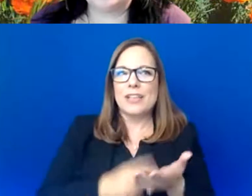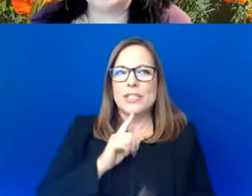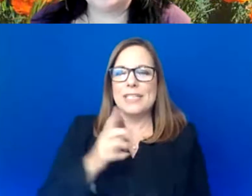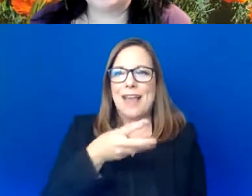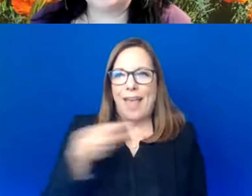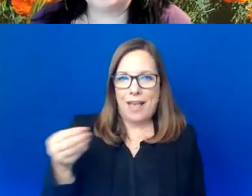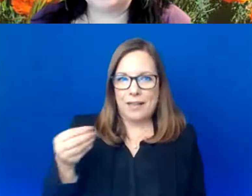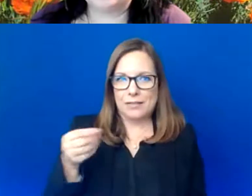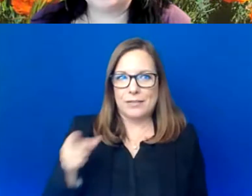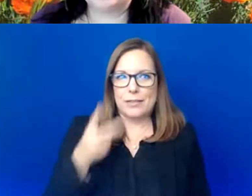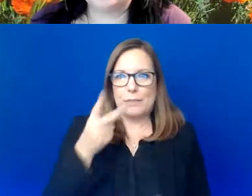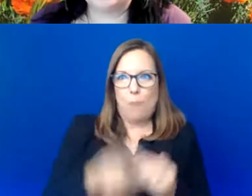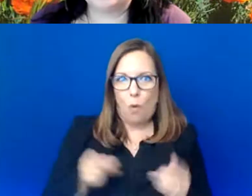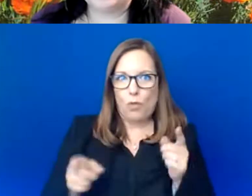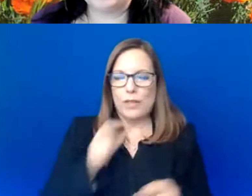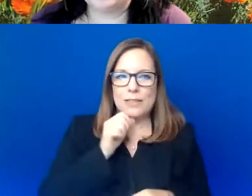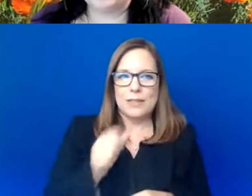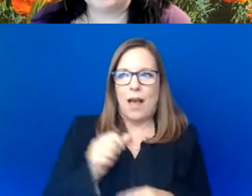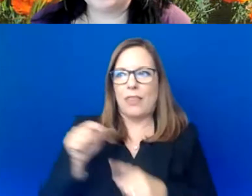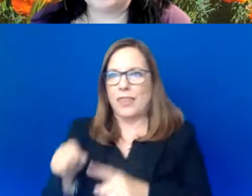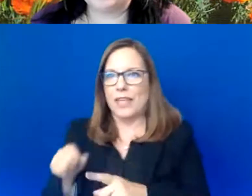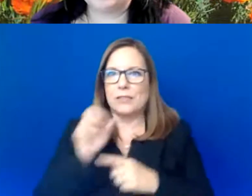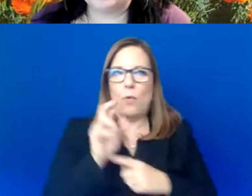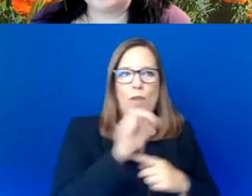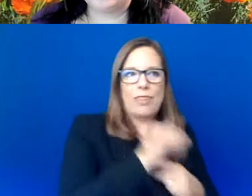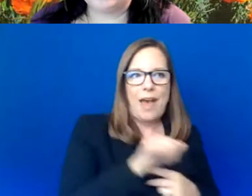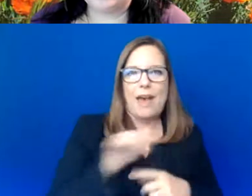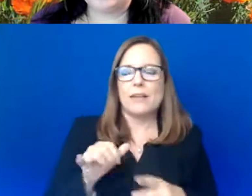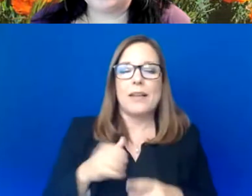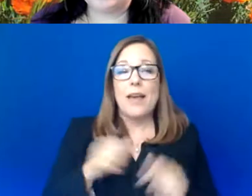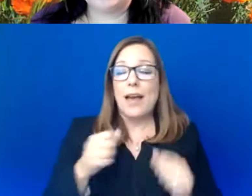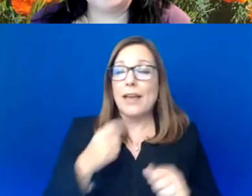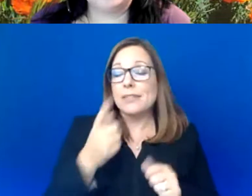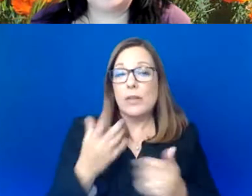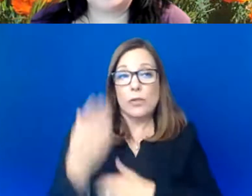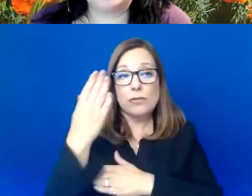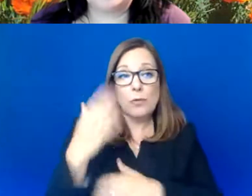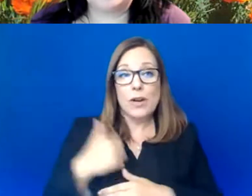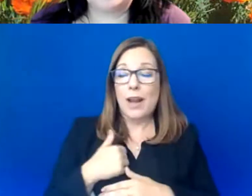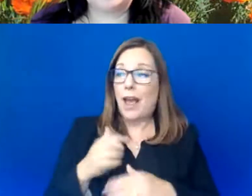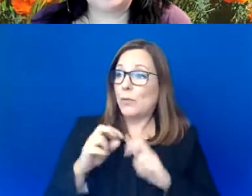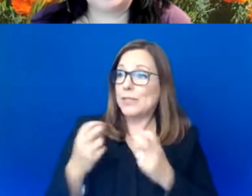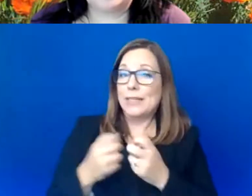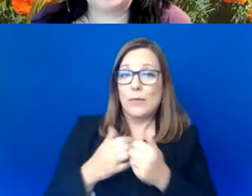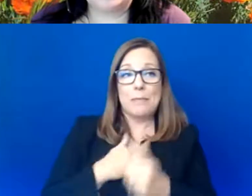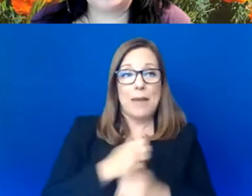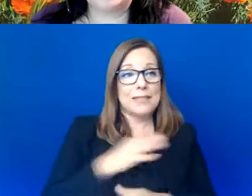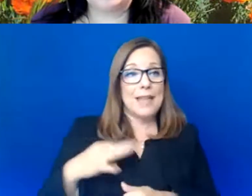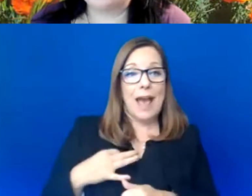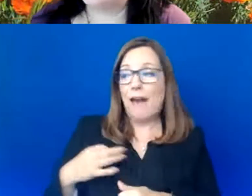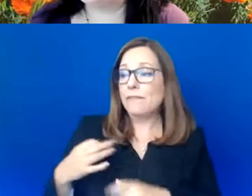and layering and ensuring that I can tell you this morning I was sitting with my staff who were, responding